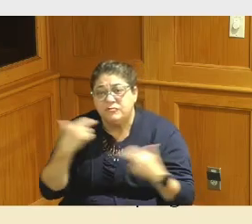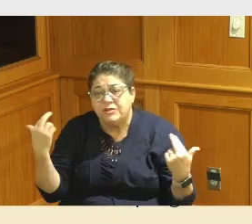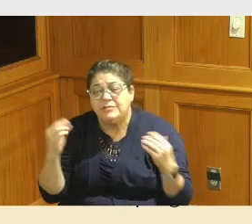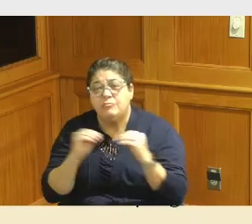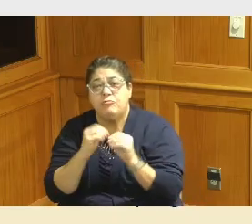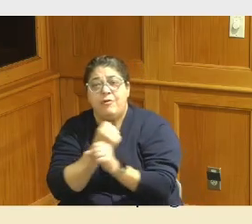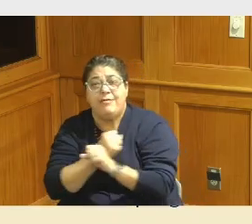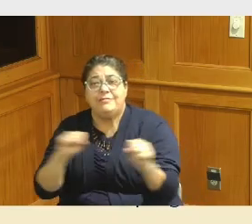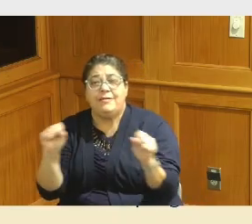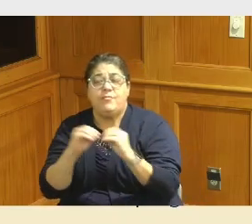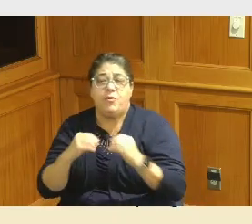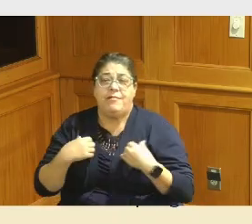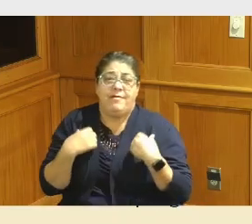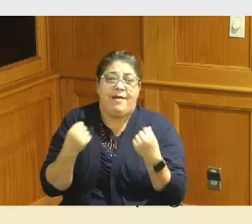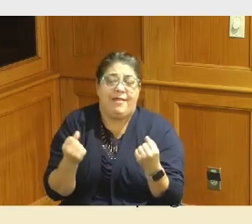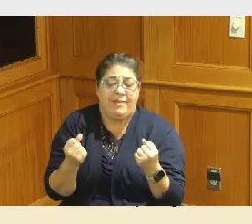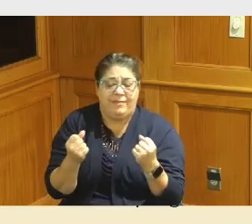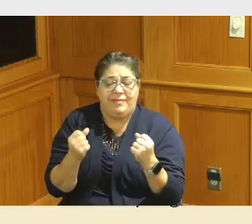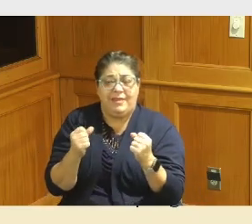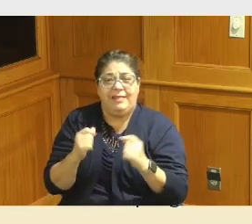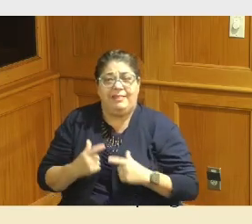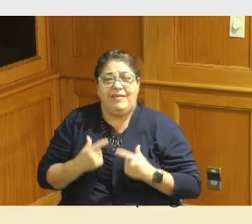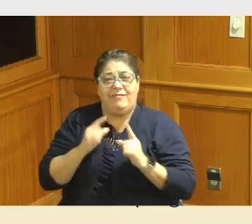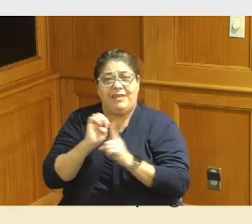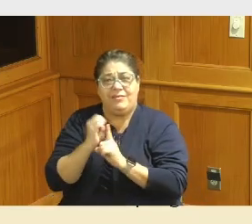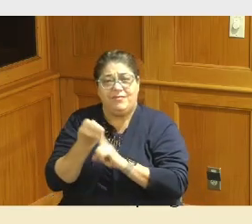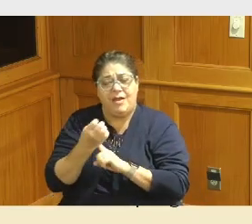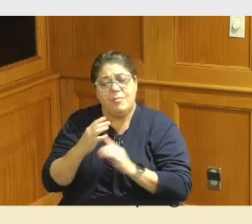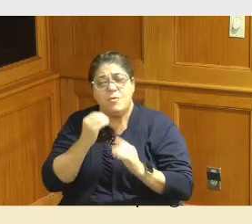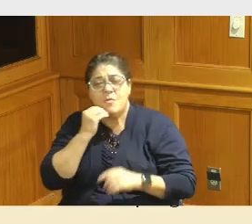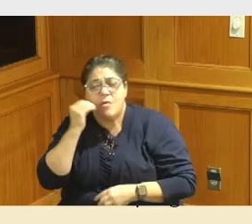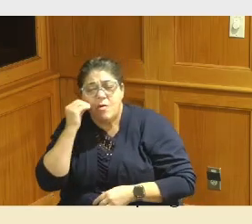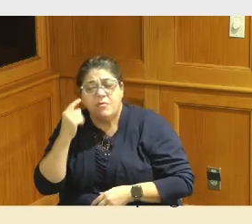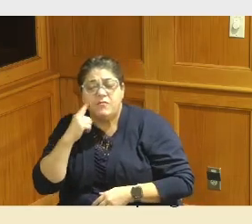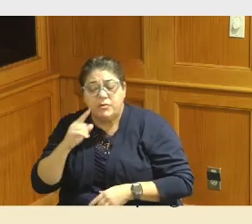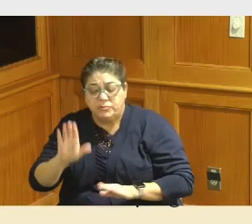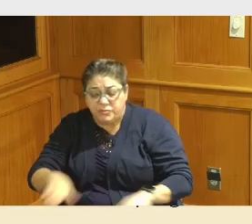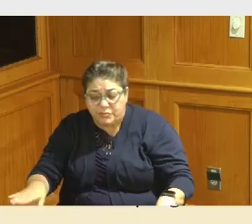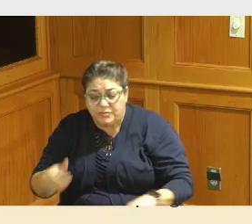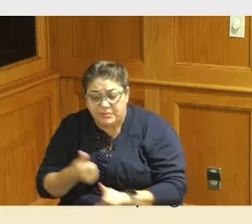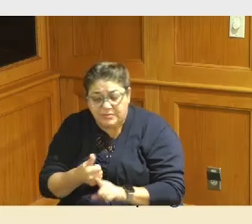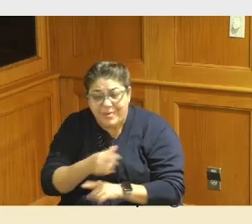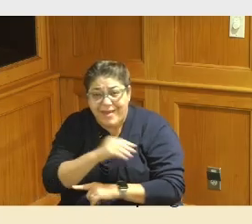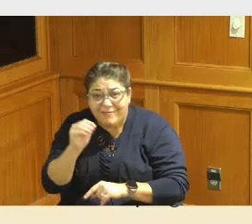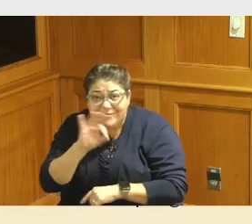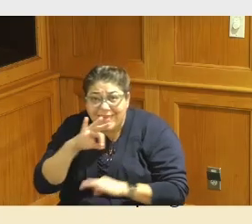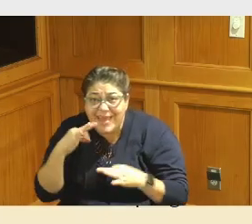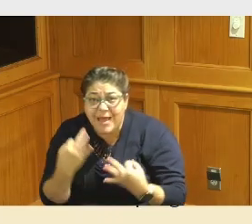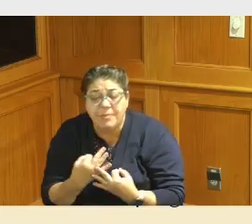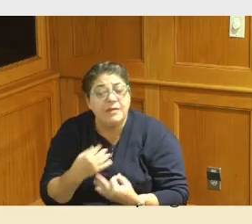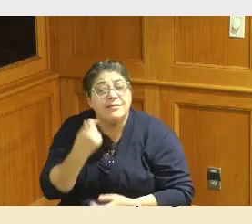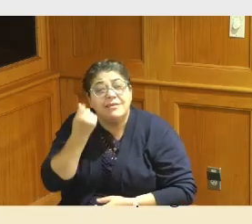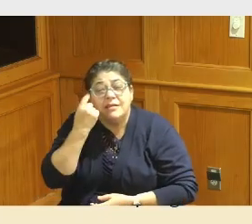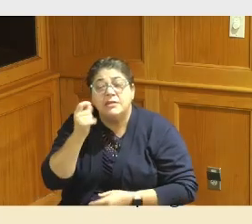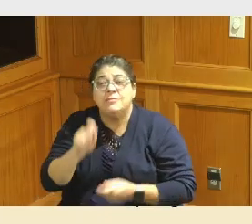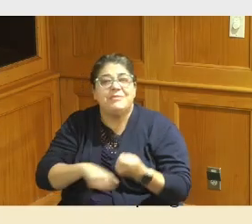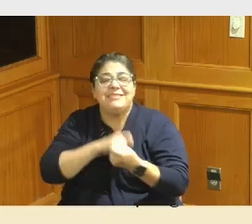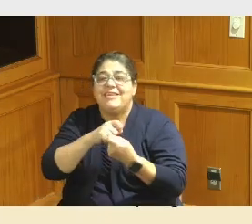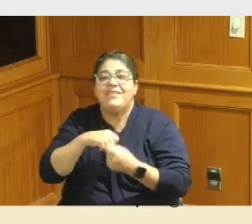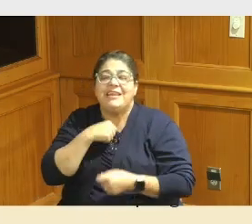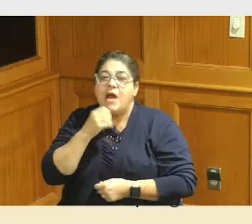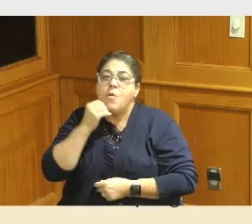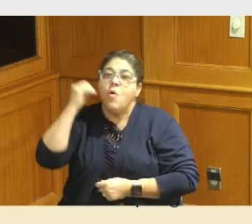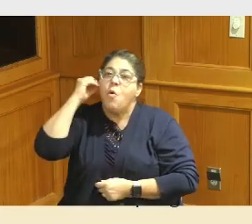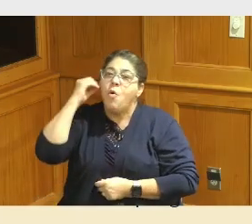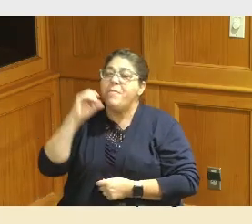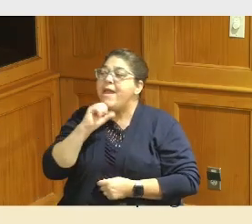safer living environments for our children and families. And the great thing about this program is this is not specific to homes that have